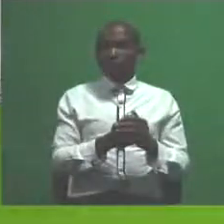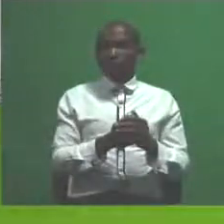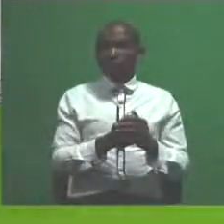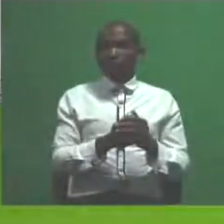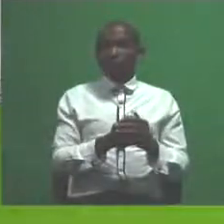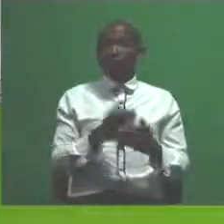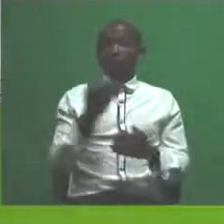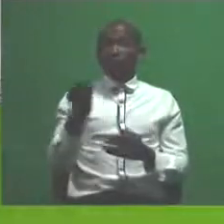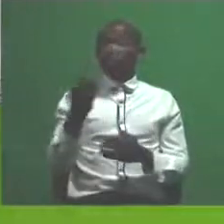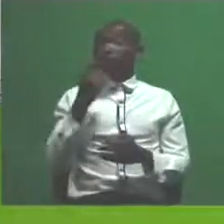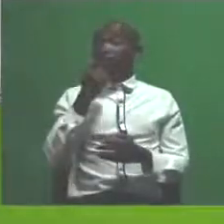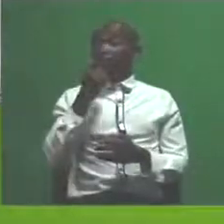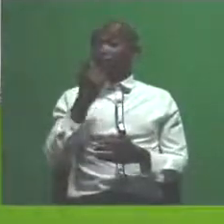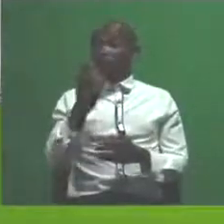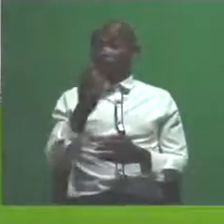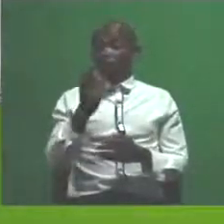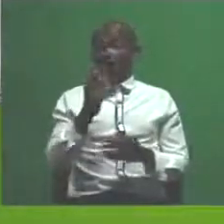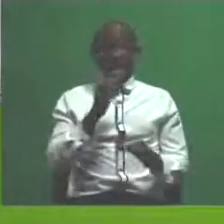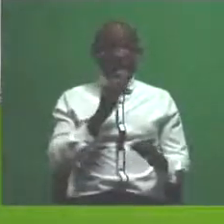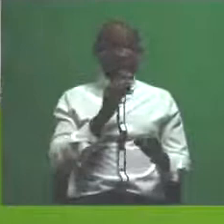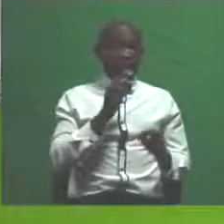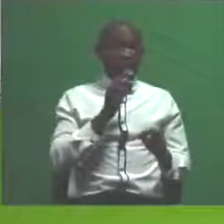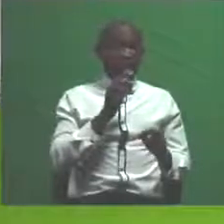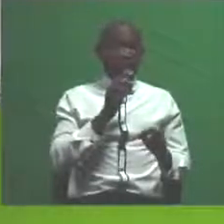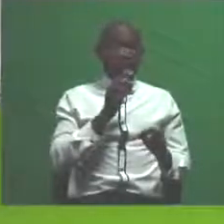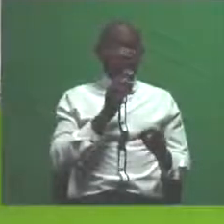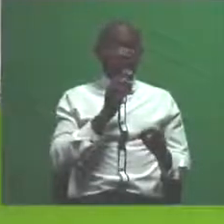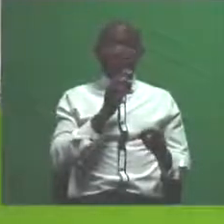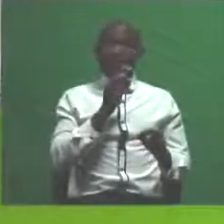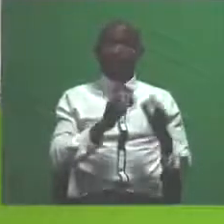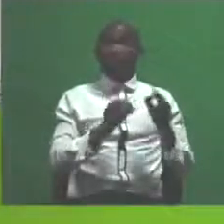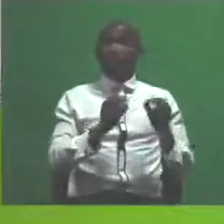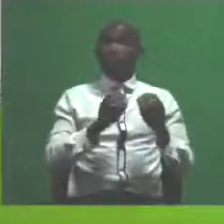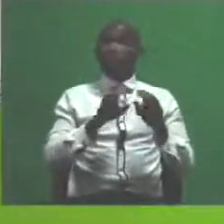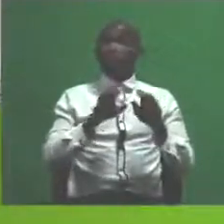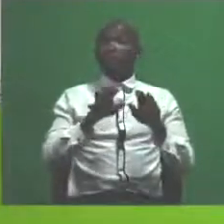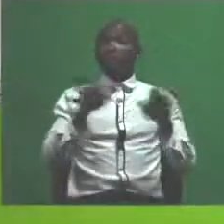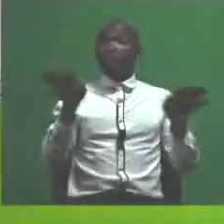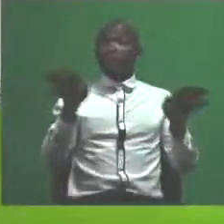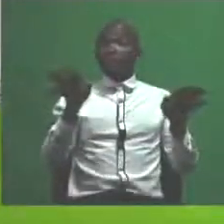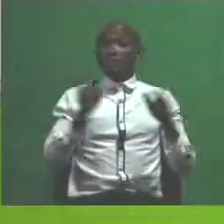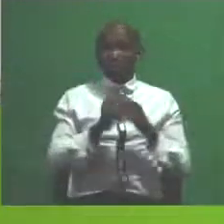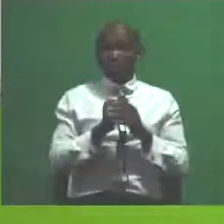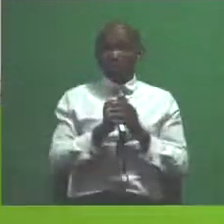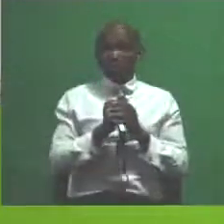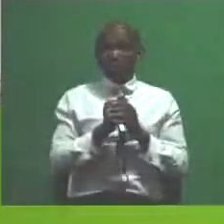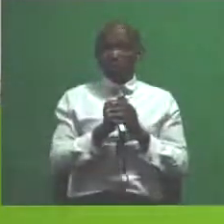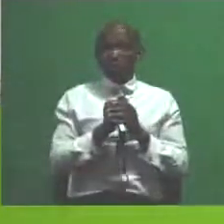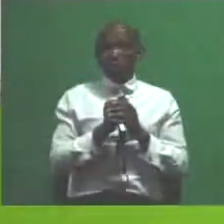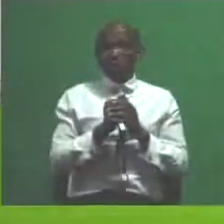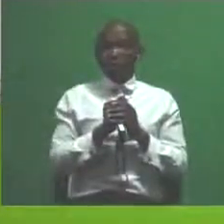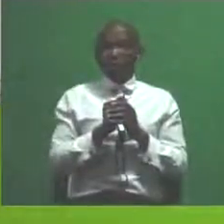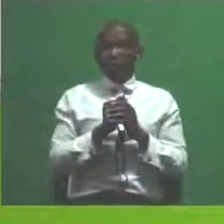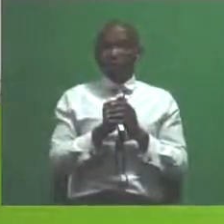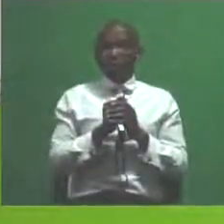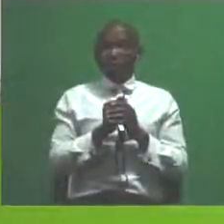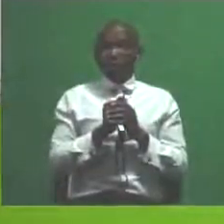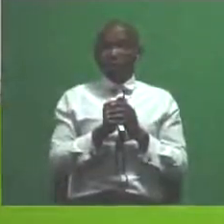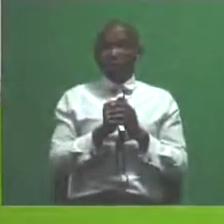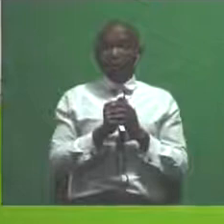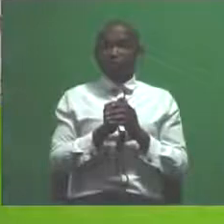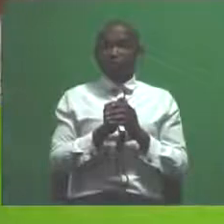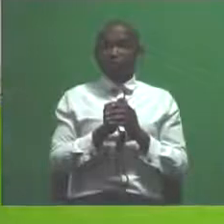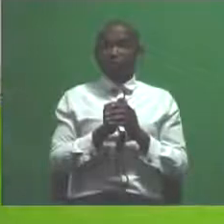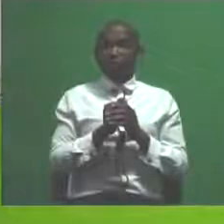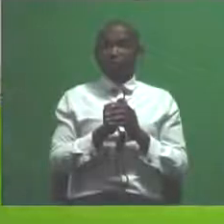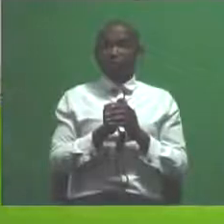This is to say the heat is released. The heat is released to the